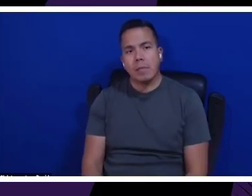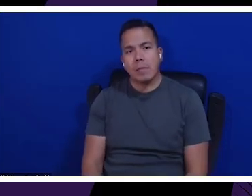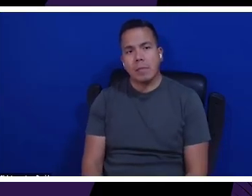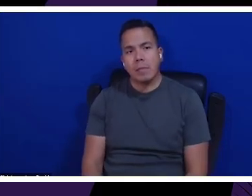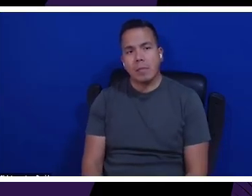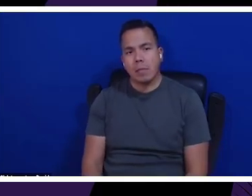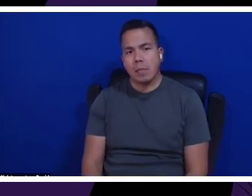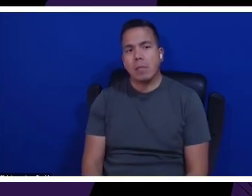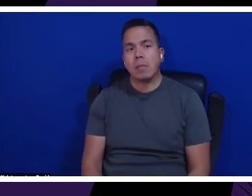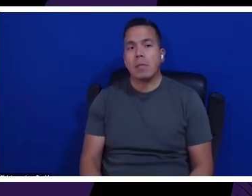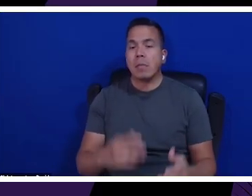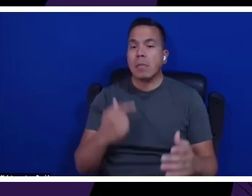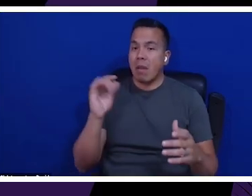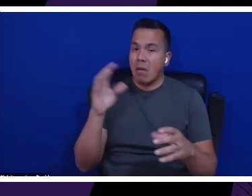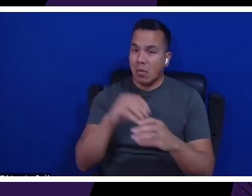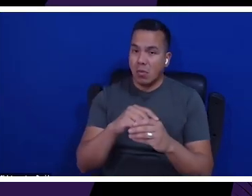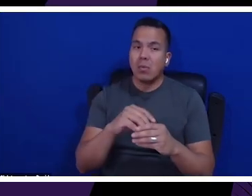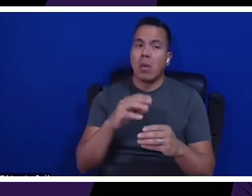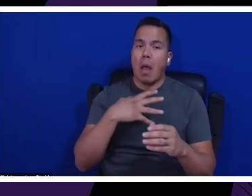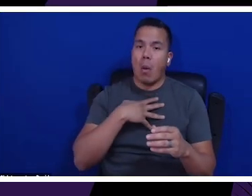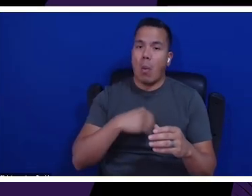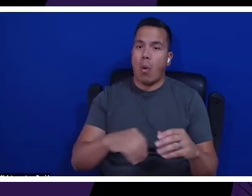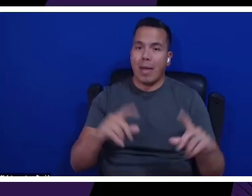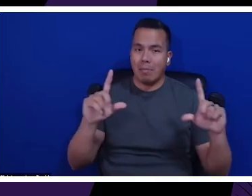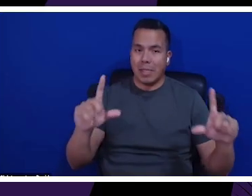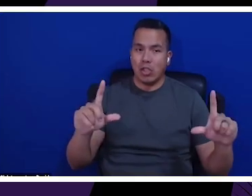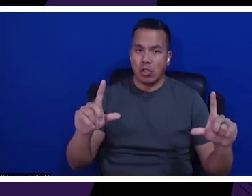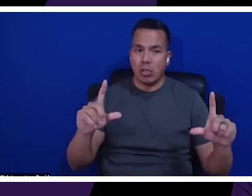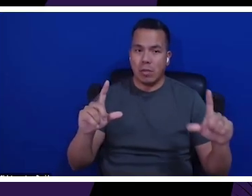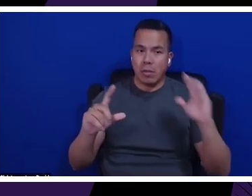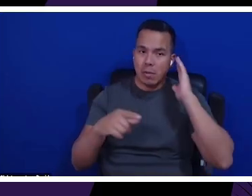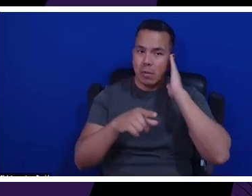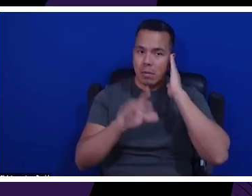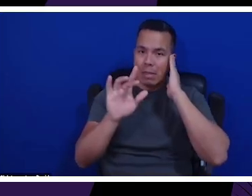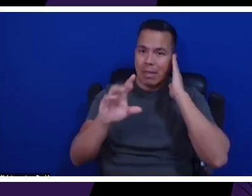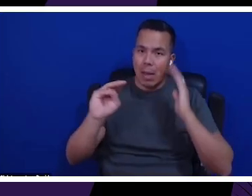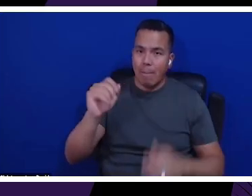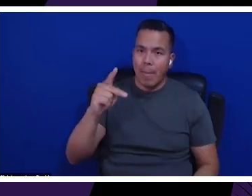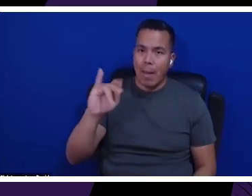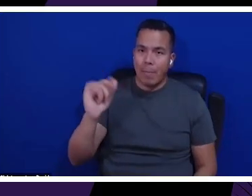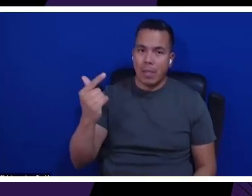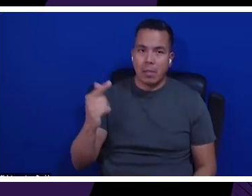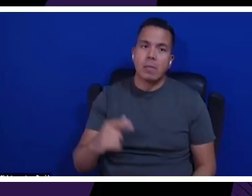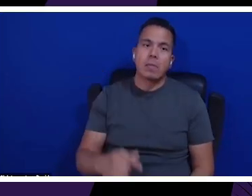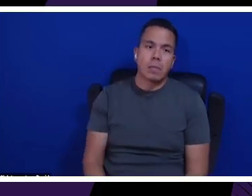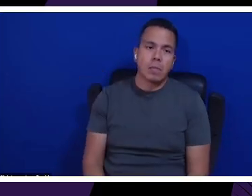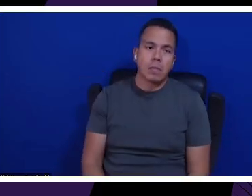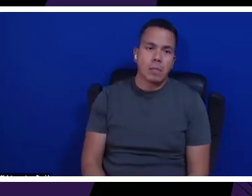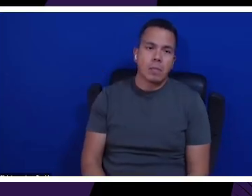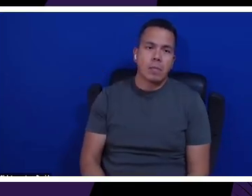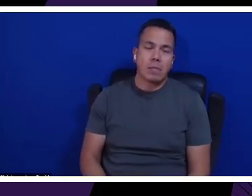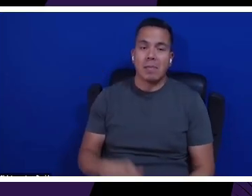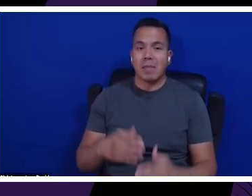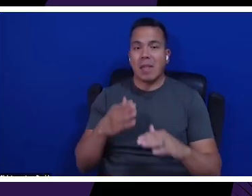include a white picture, just that a thumbnail shows up, click on mapping, and after that you